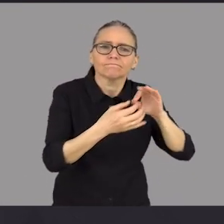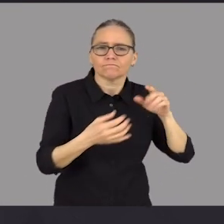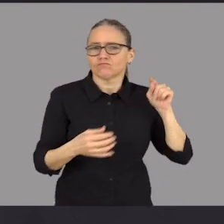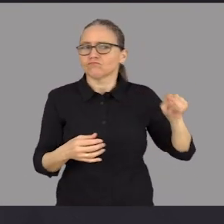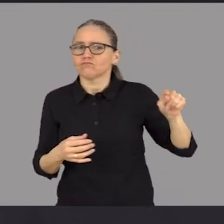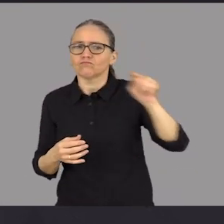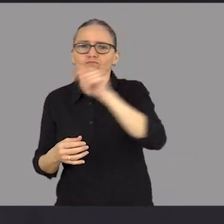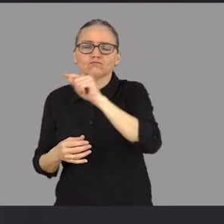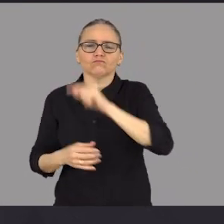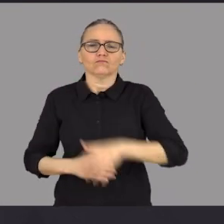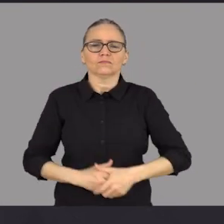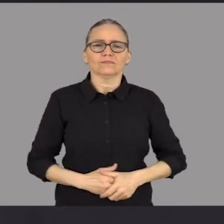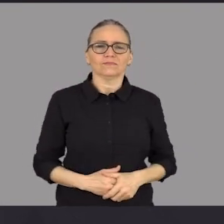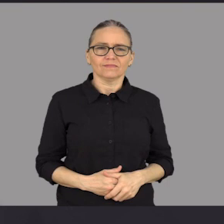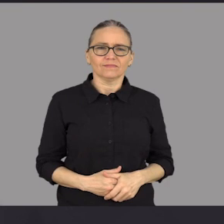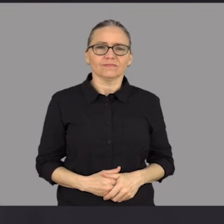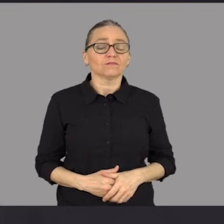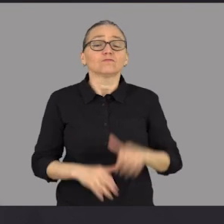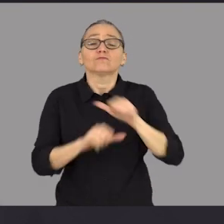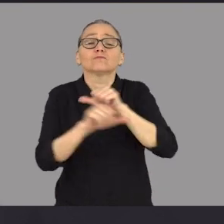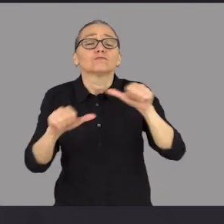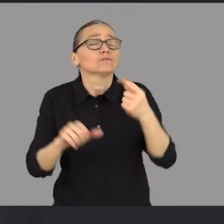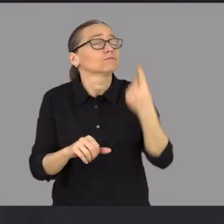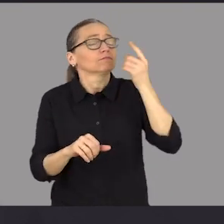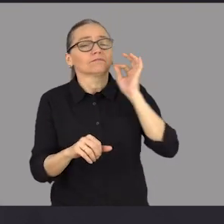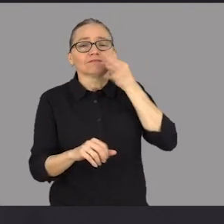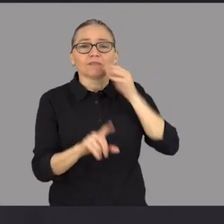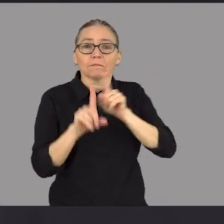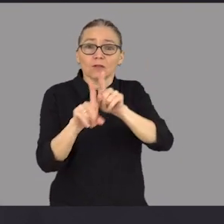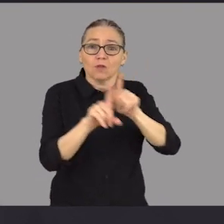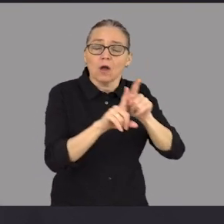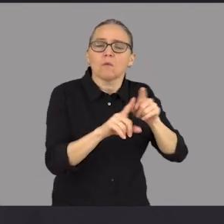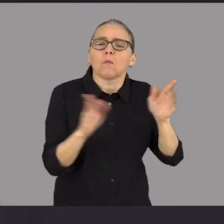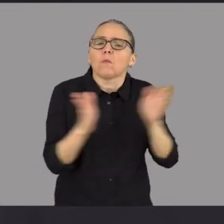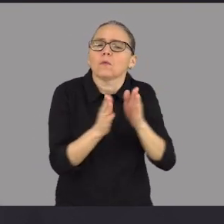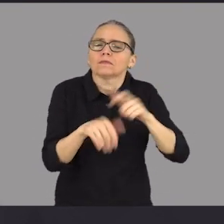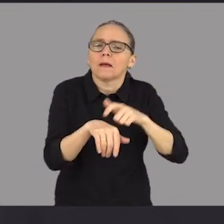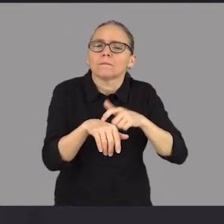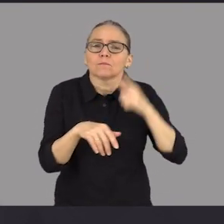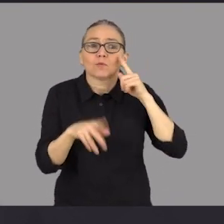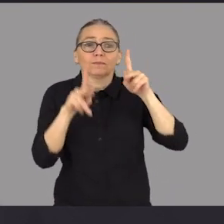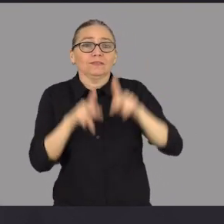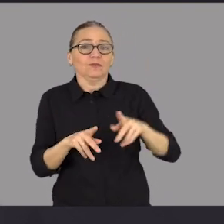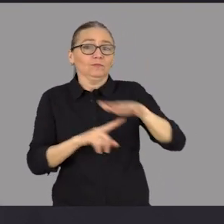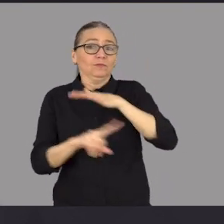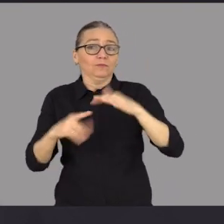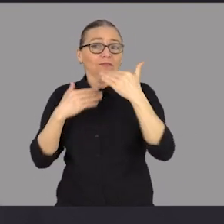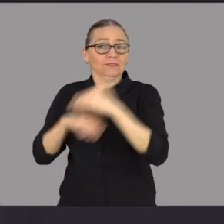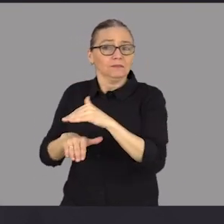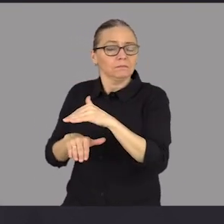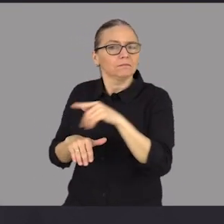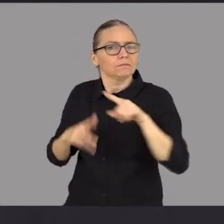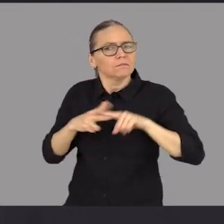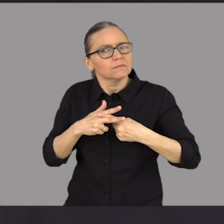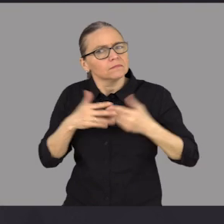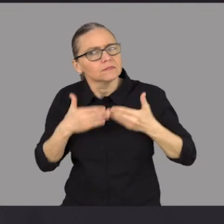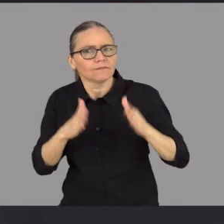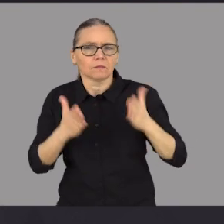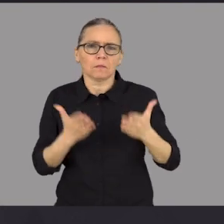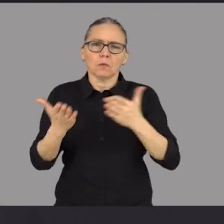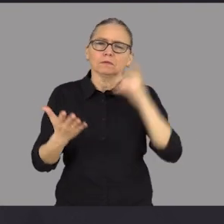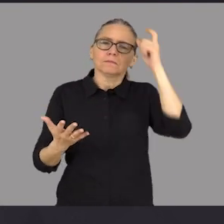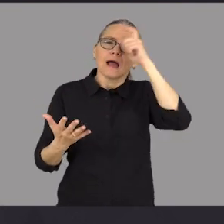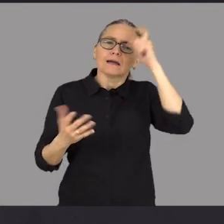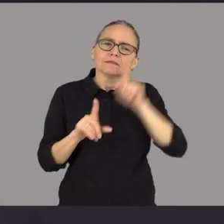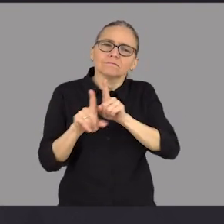initiative that, in collaboration with community partners across Canada, supports unique and short-term